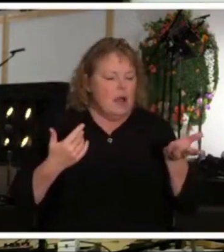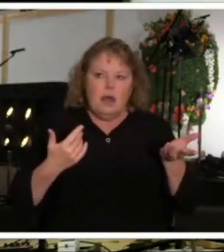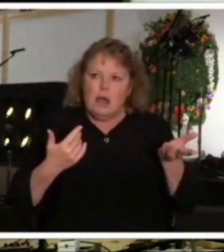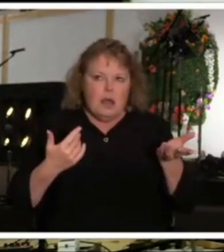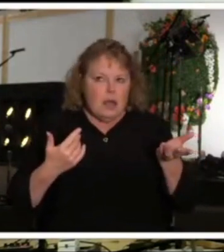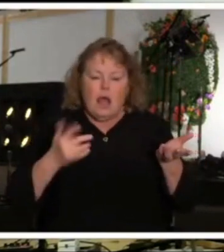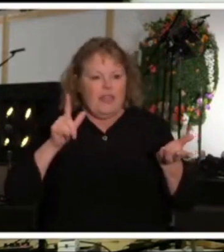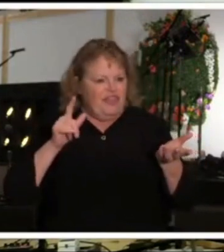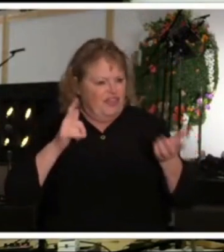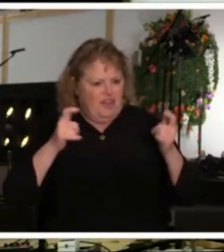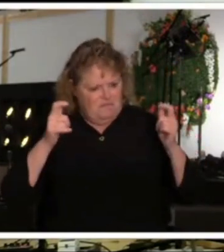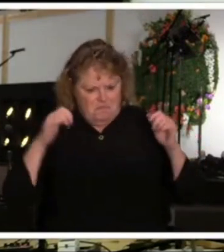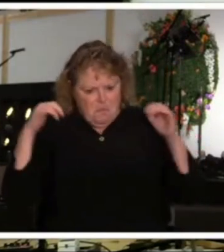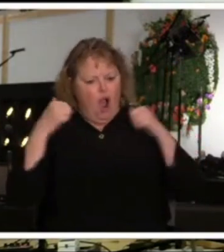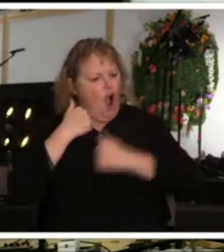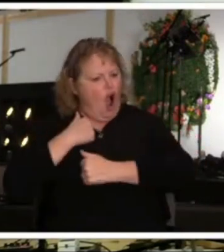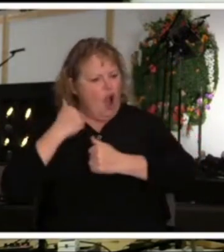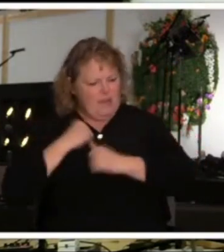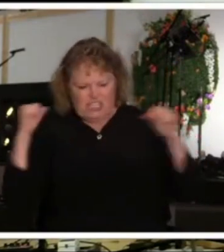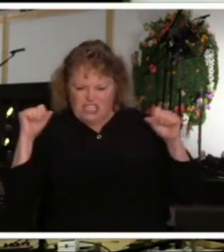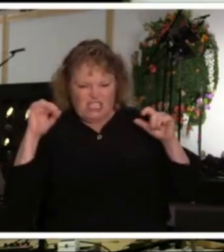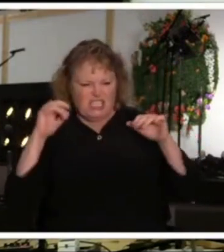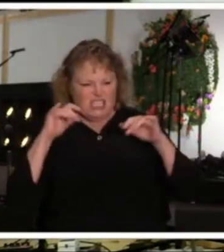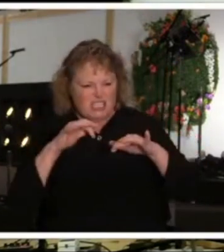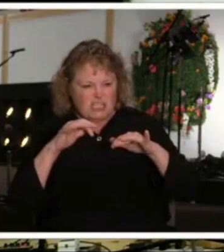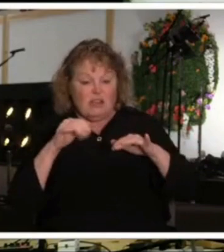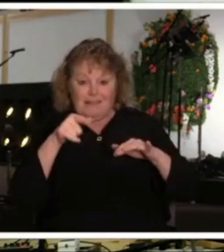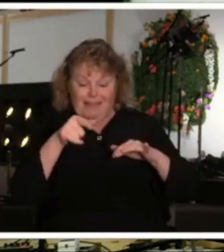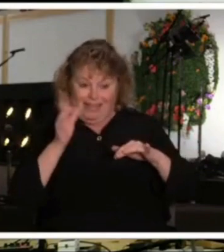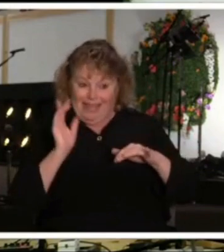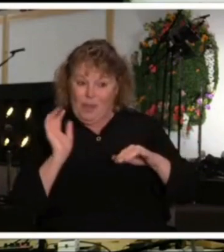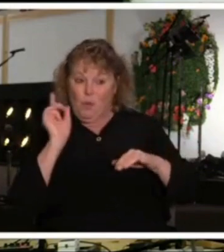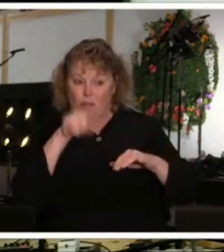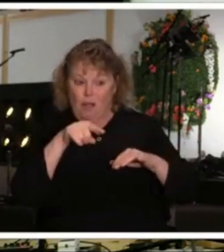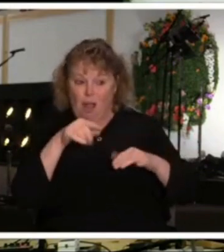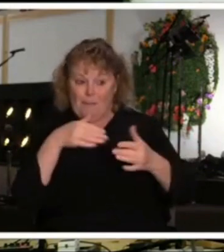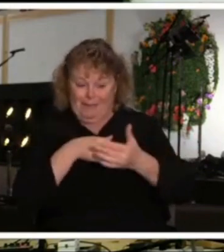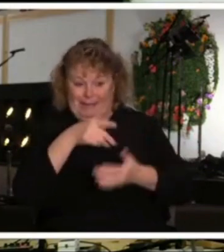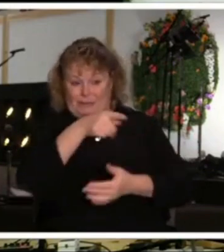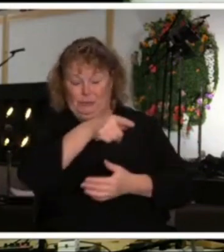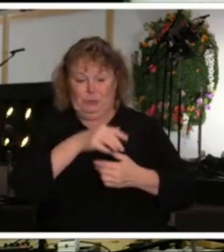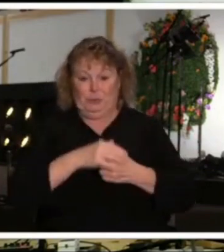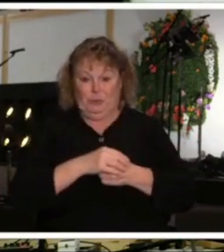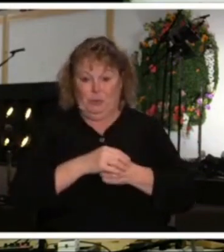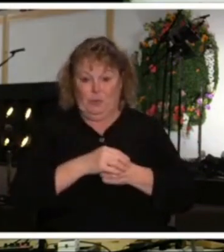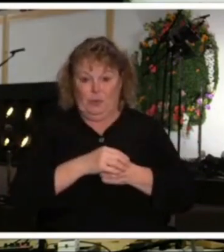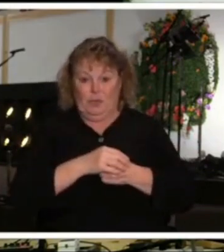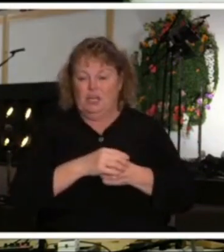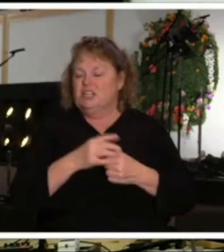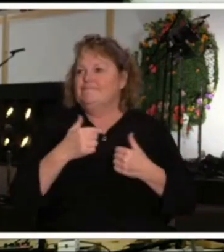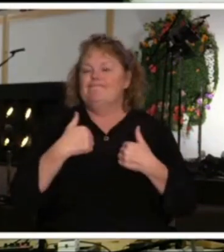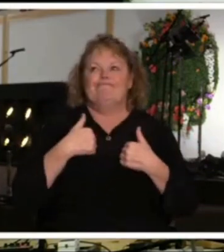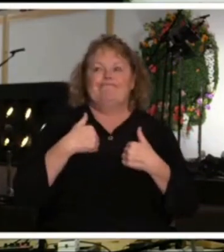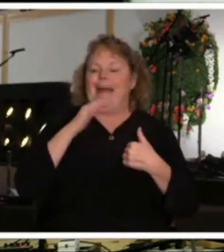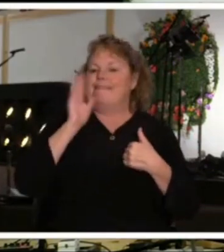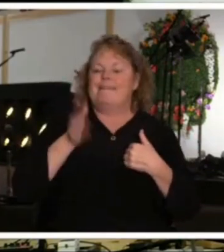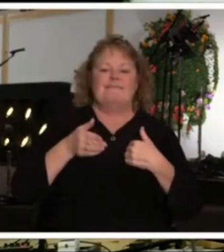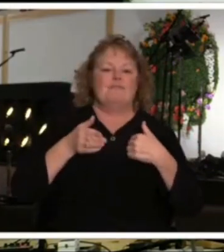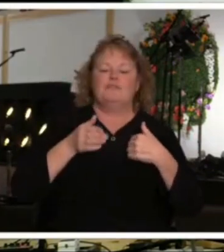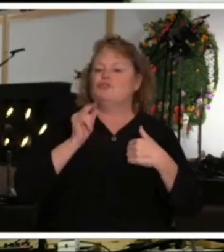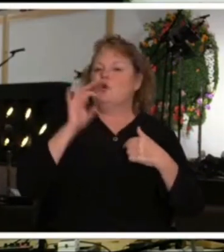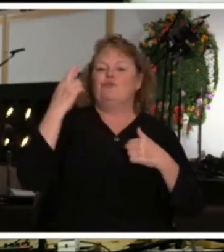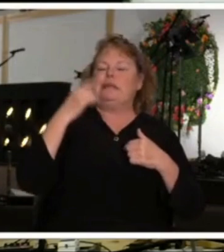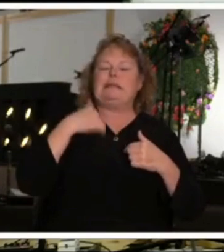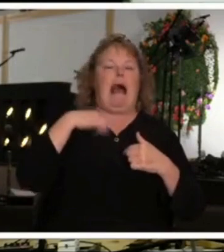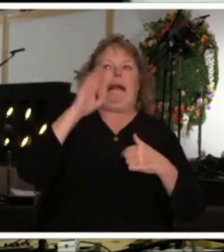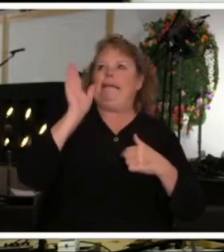Michmash, I said, now the Philistines will come down against me at Gilgal, and I have not sought the favor of the Lord.